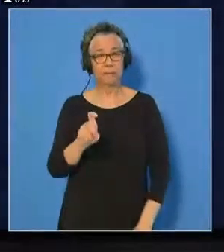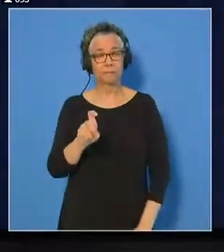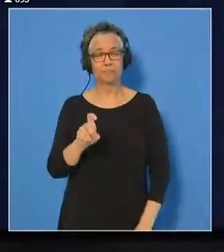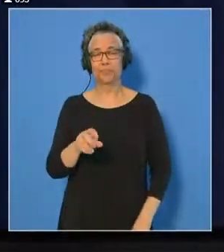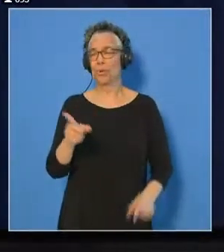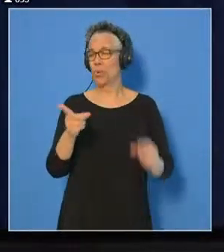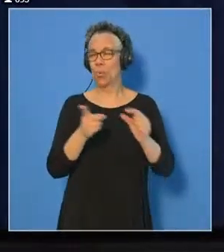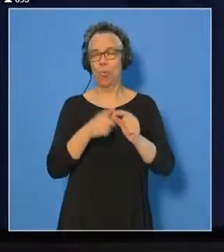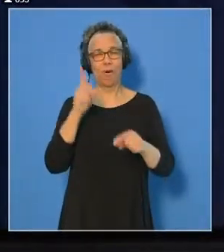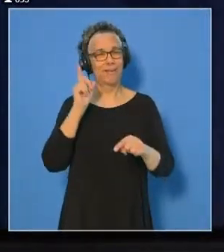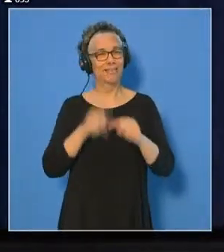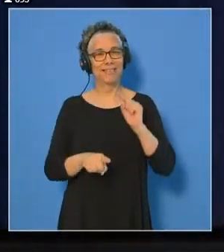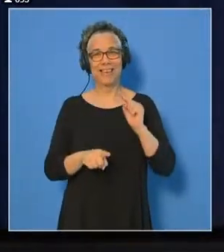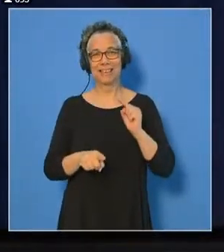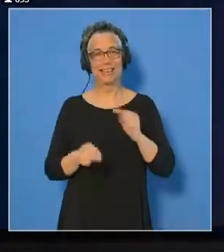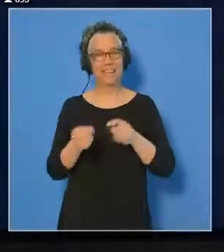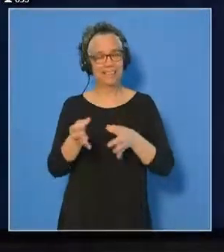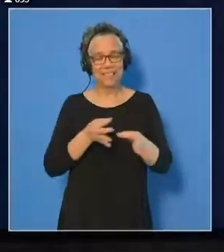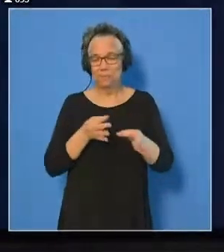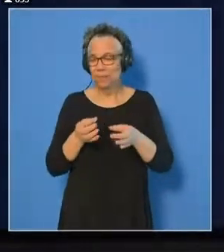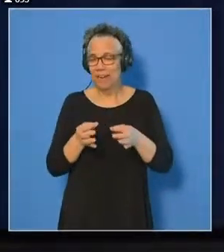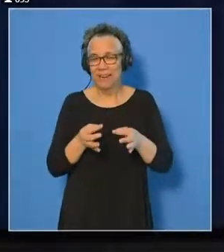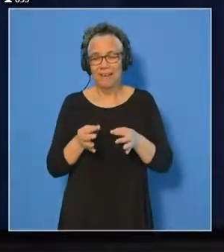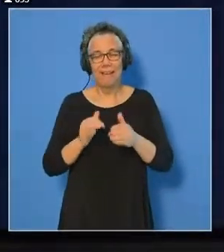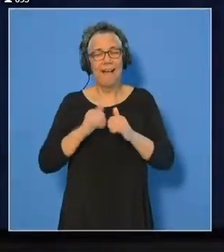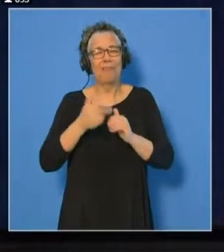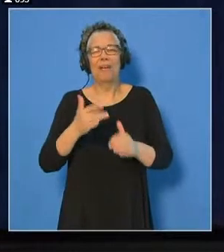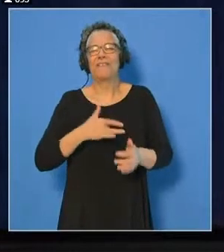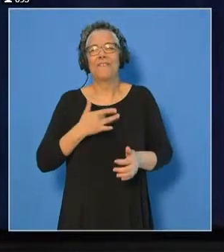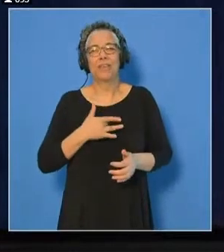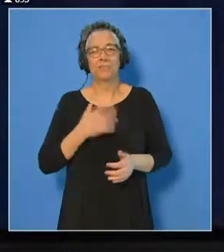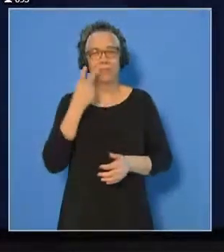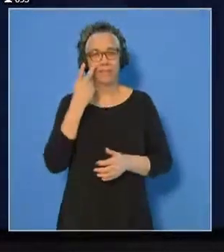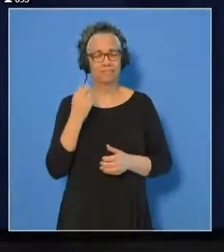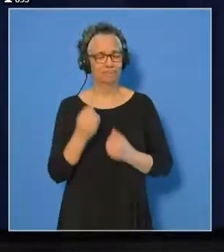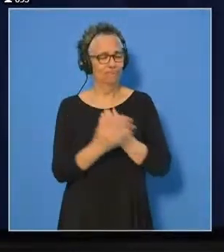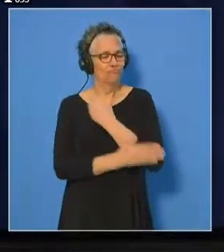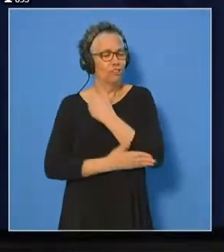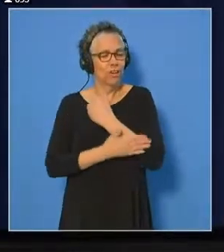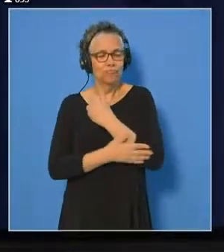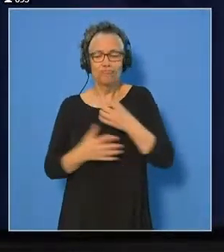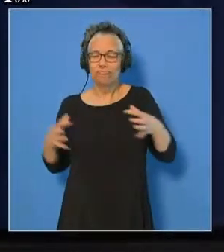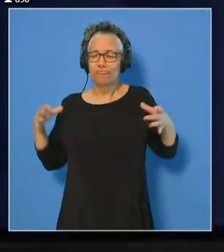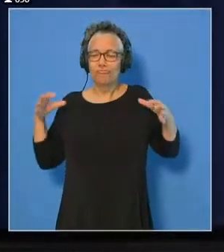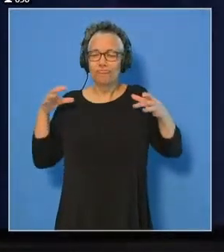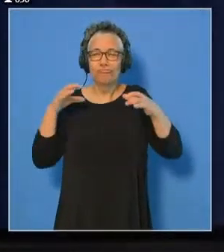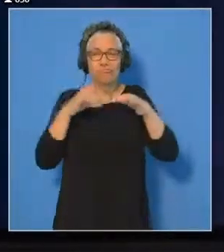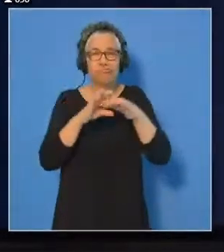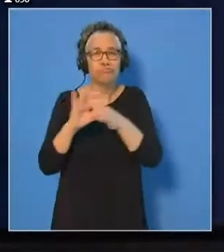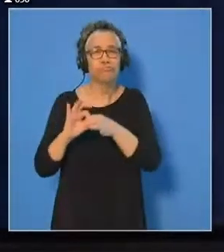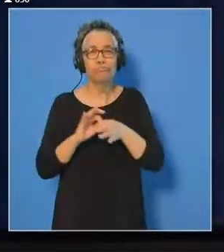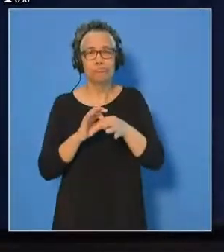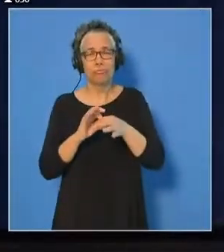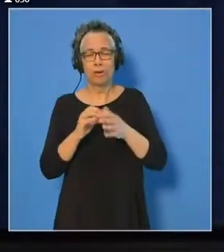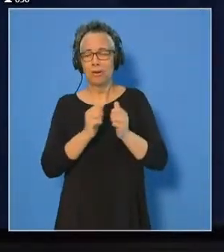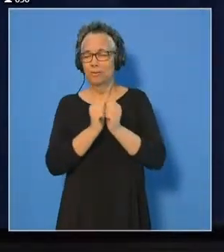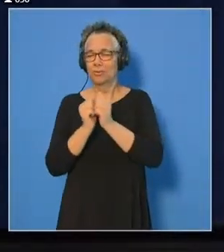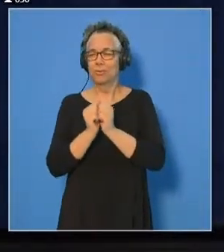Words cannot adequately express how I feel to see the entire country coming together to make a difference for those in